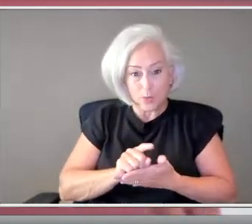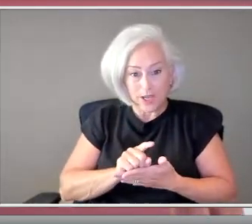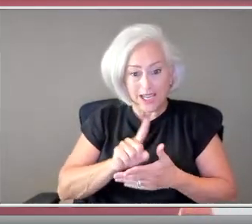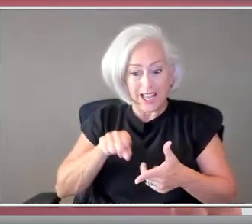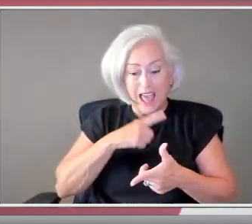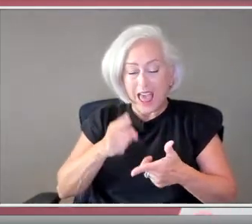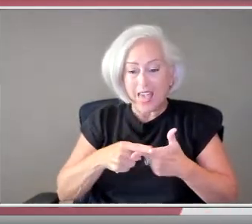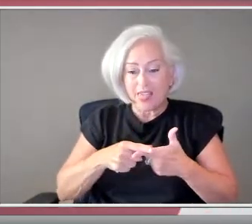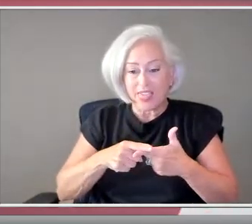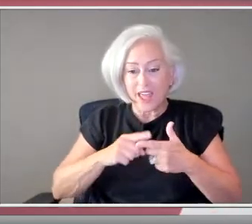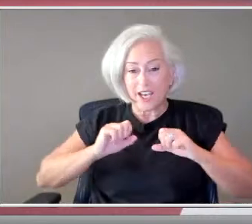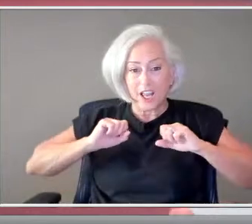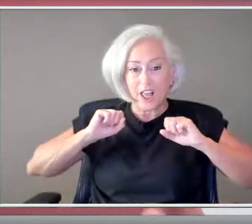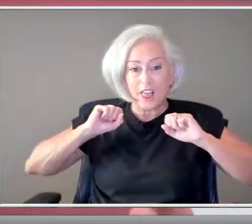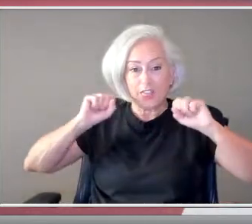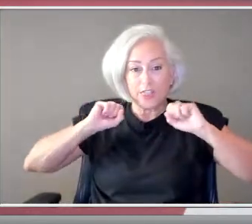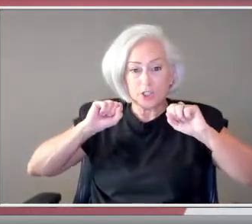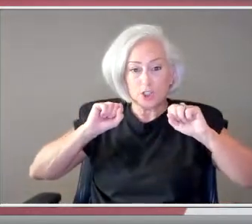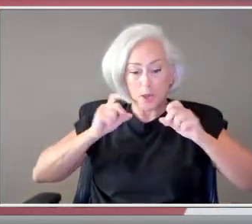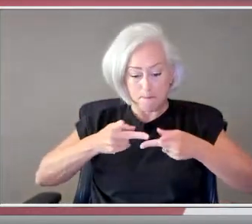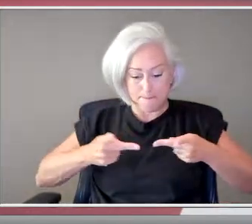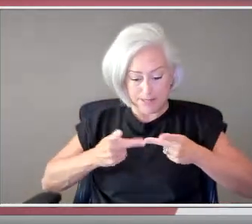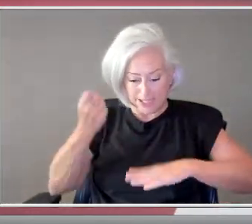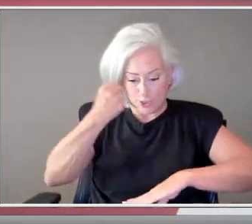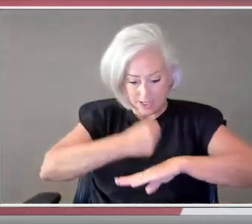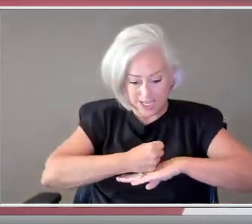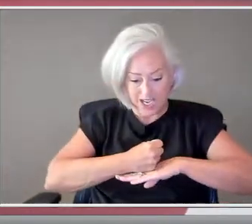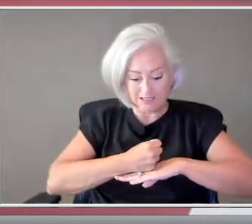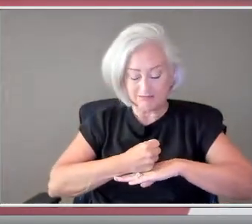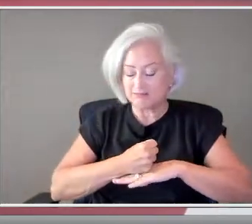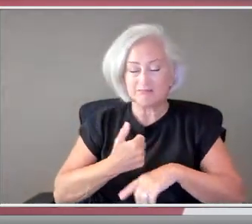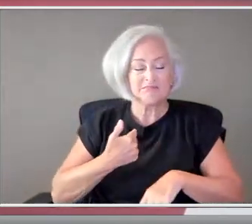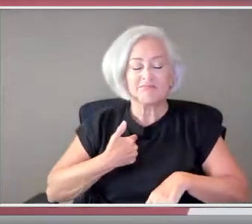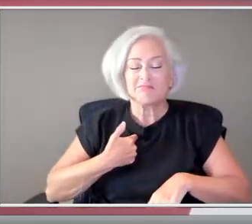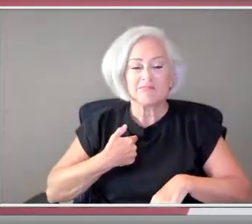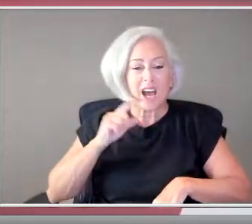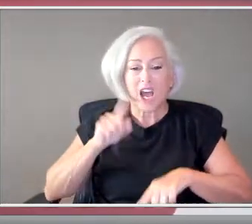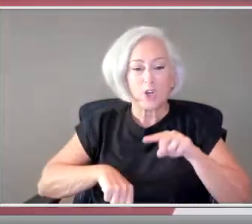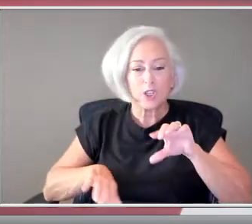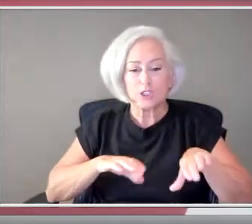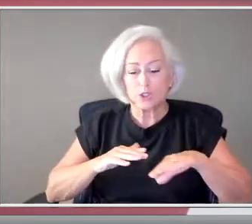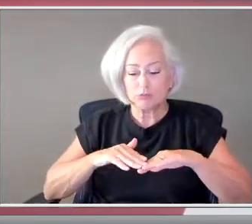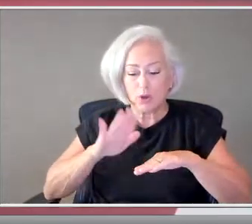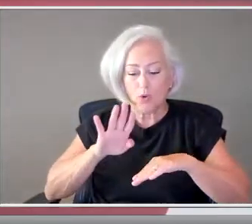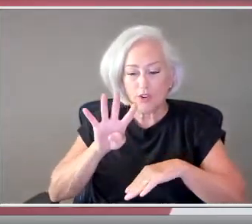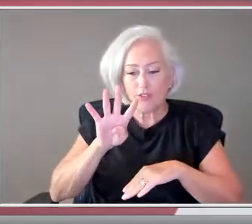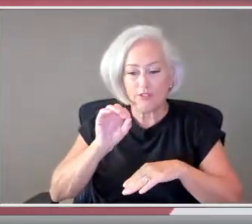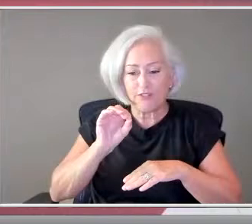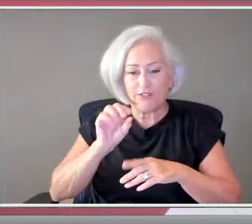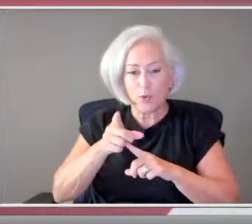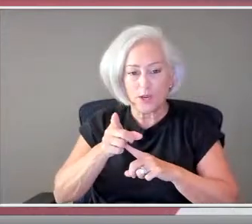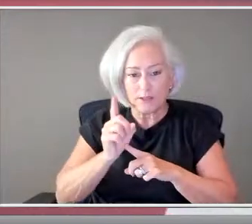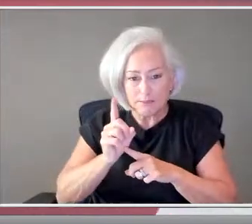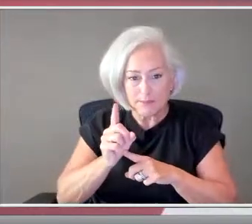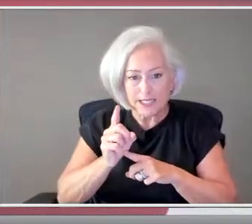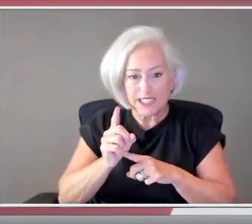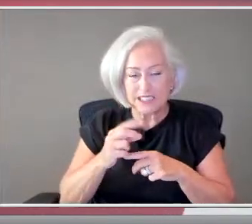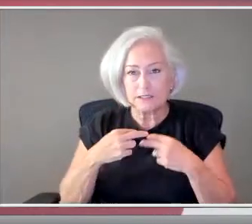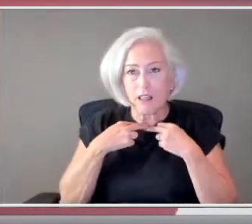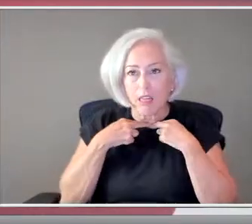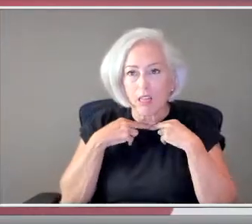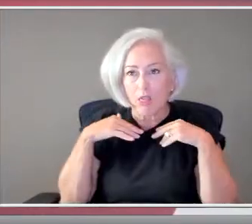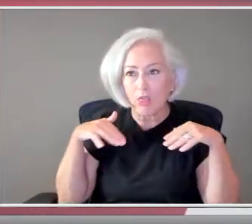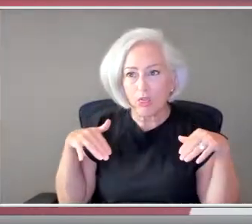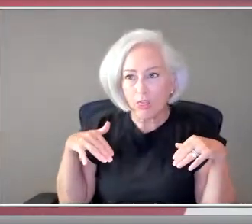I could not make myself do more than 40 minutes of exercise over the entire lockdown, and I didn't do any abs